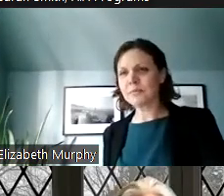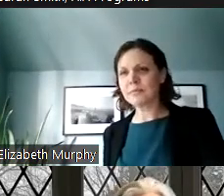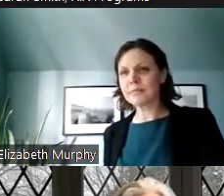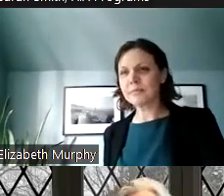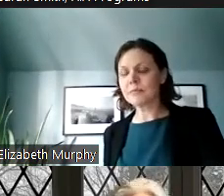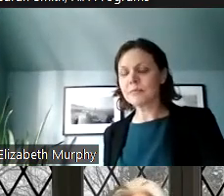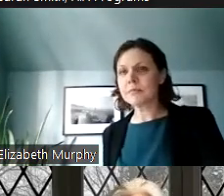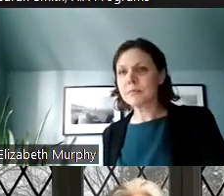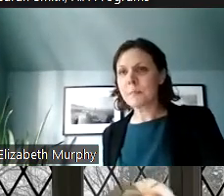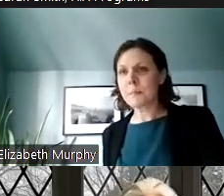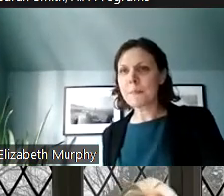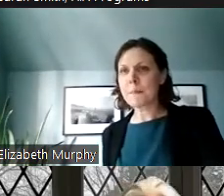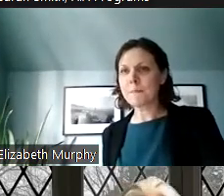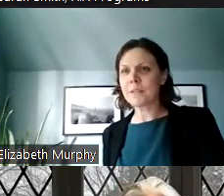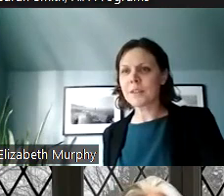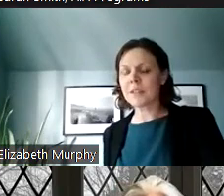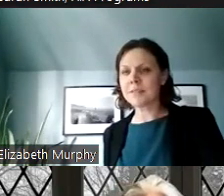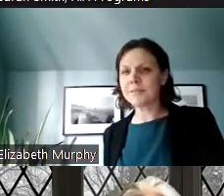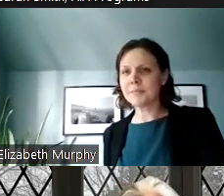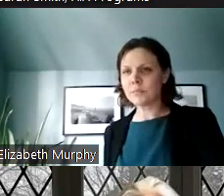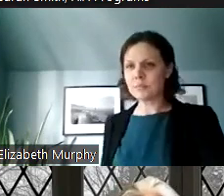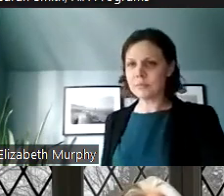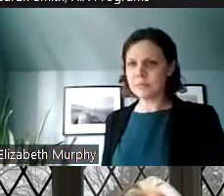and welcome everyone here.